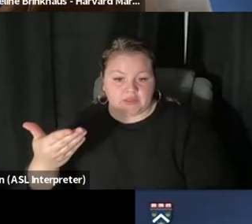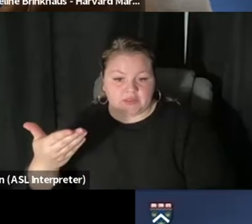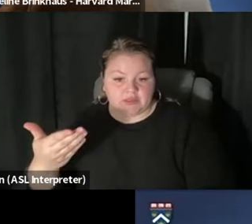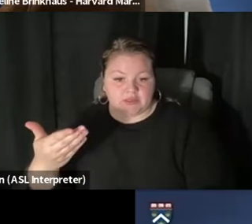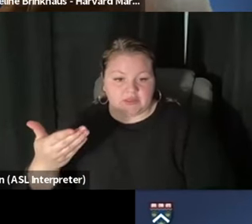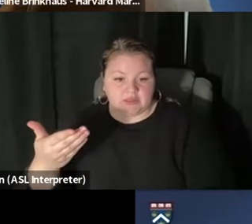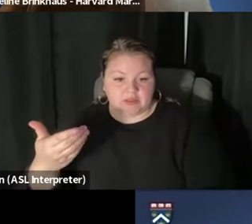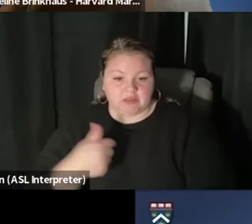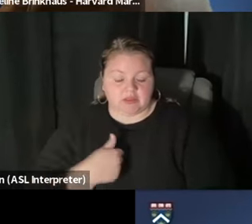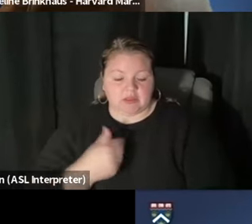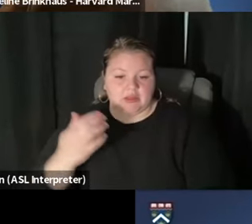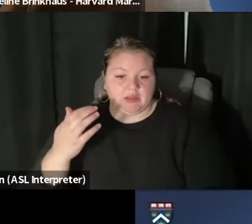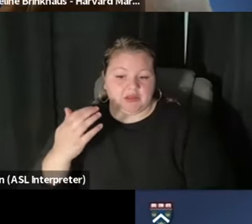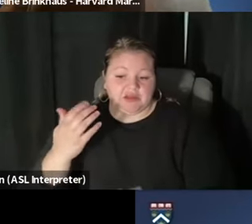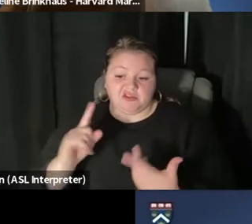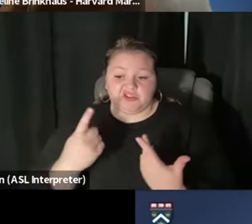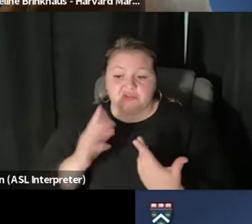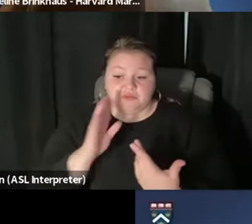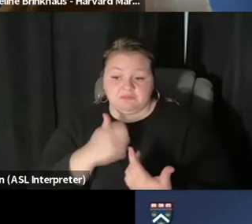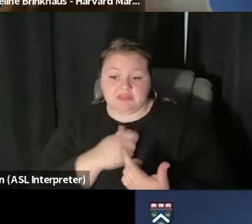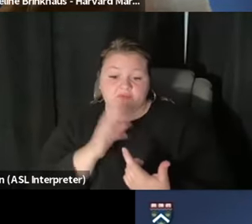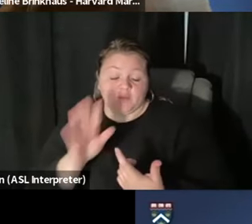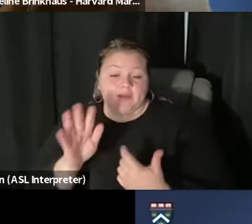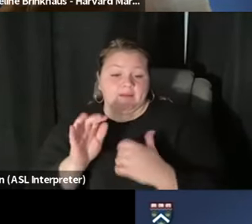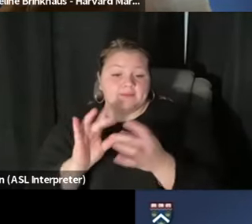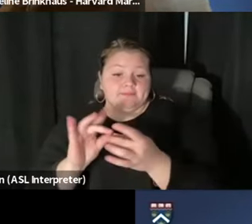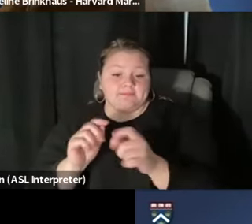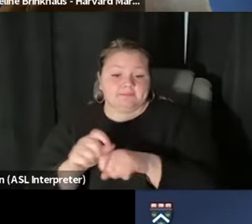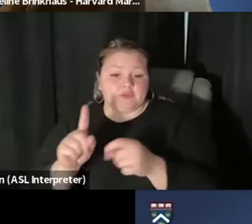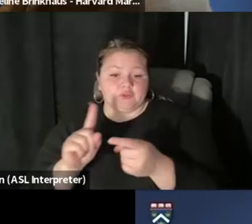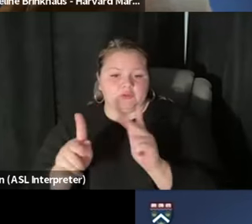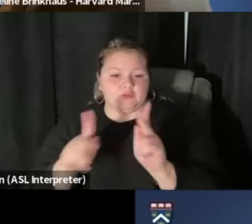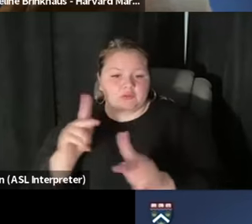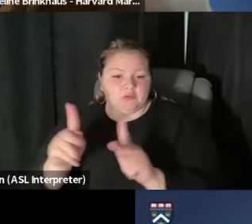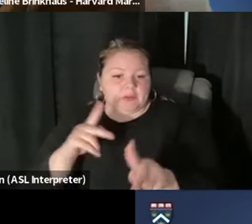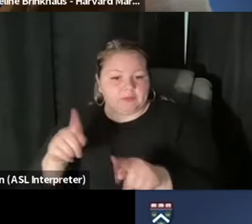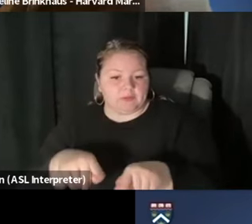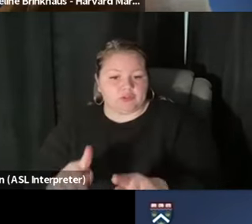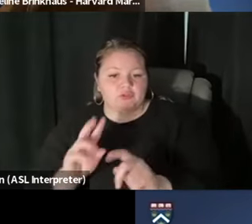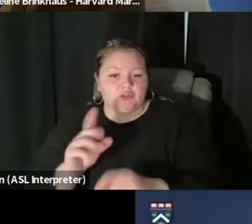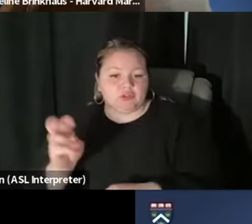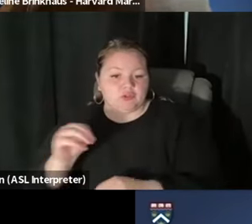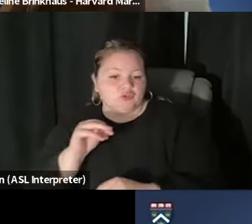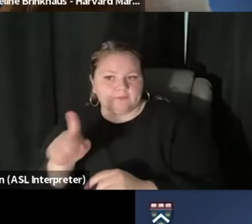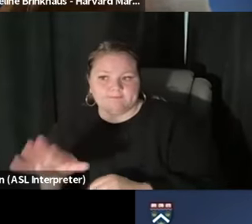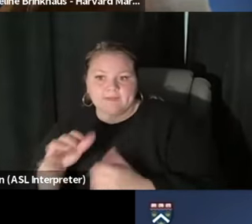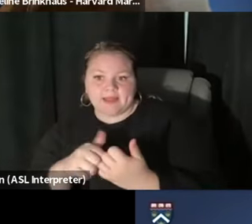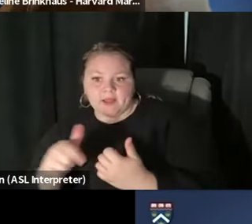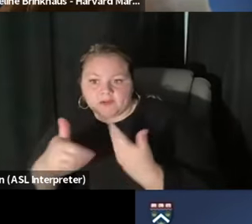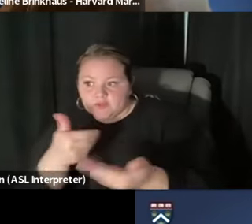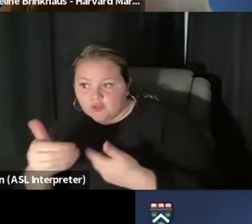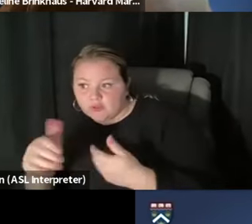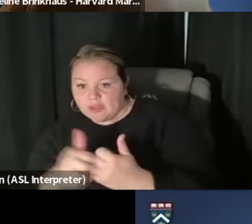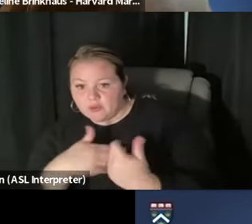it upon myself to just message people during a Zoom lecture saying, you know, how's everything going? How are you enjoying the course? And just taking an interest